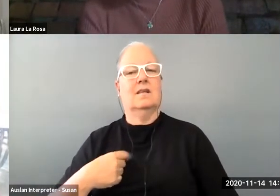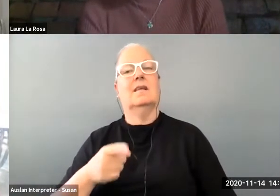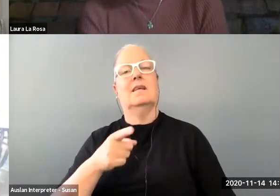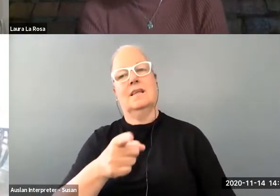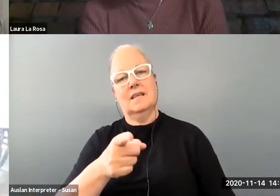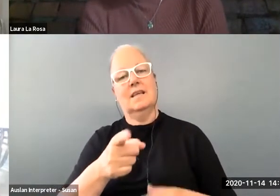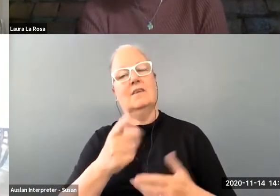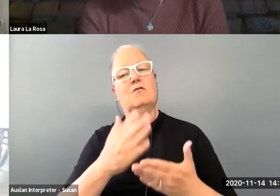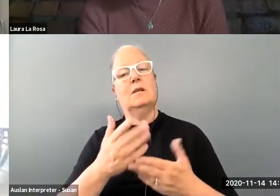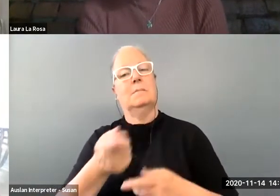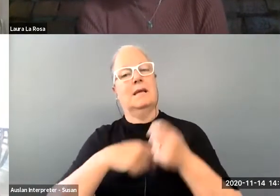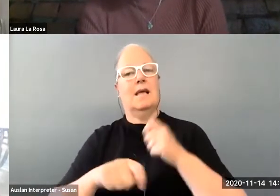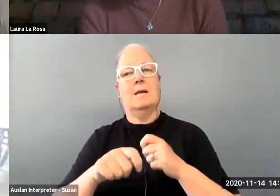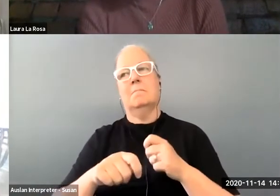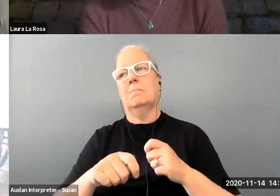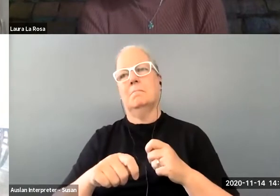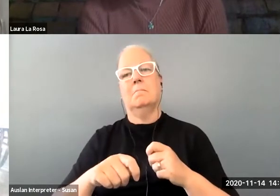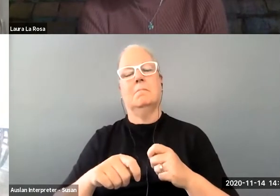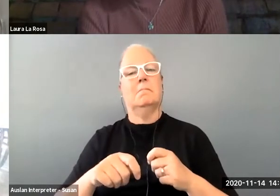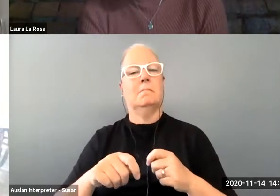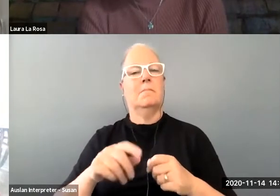political statement that